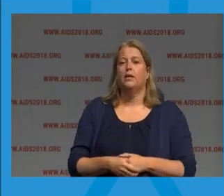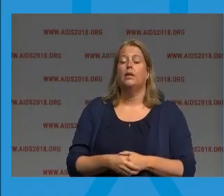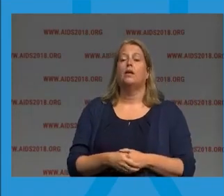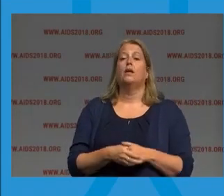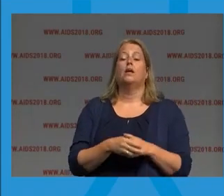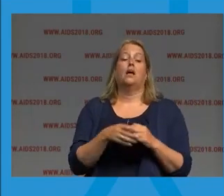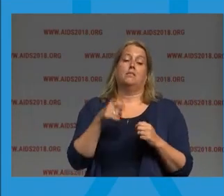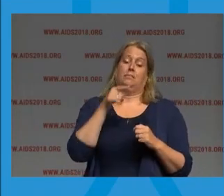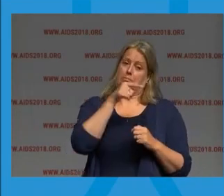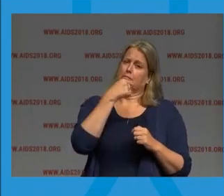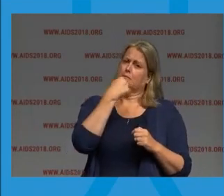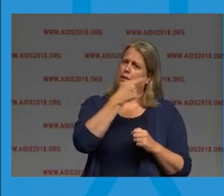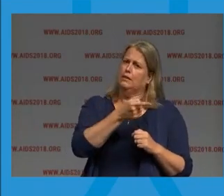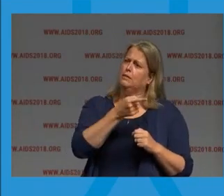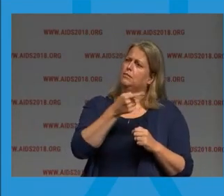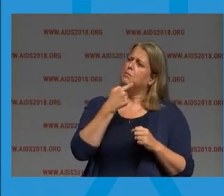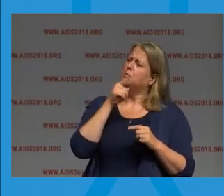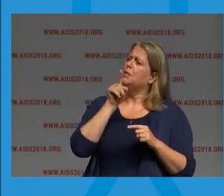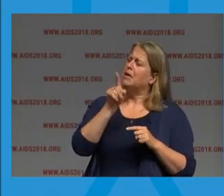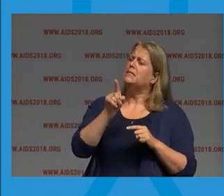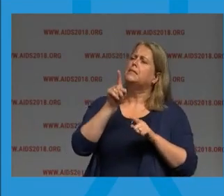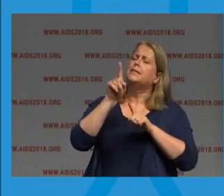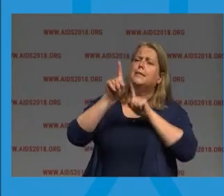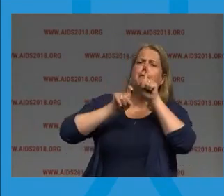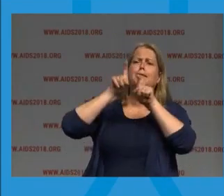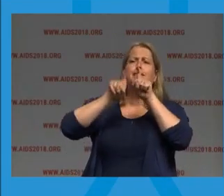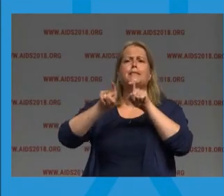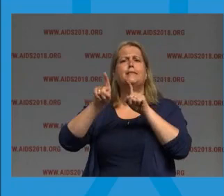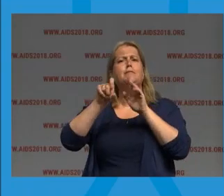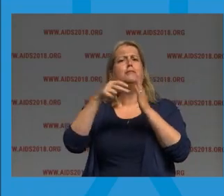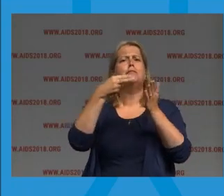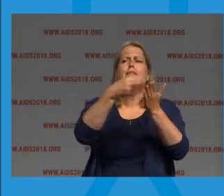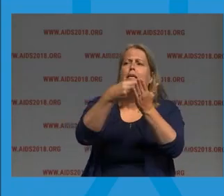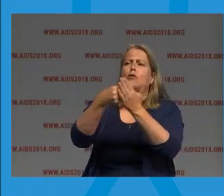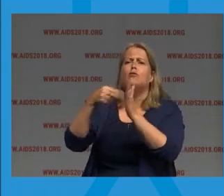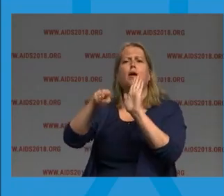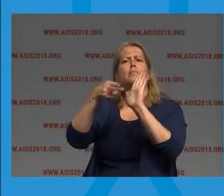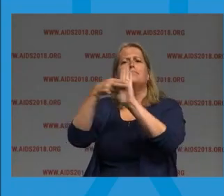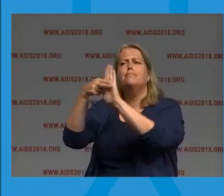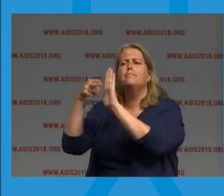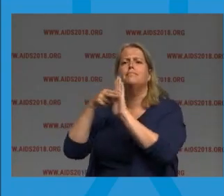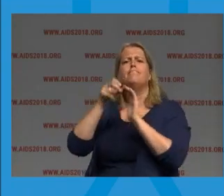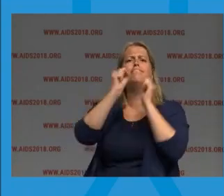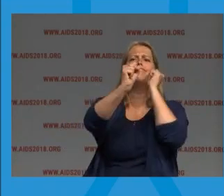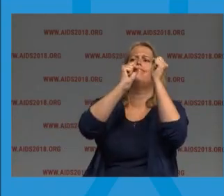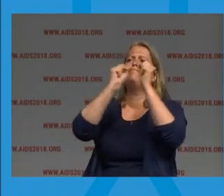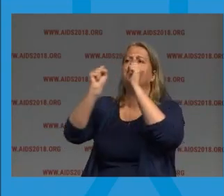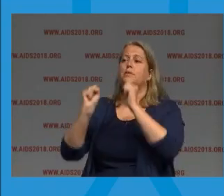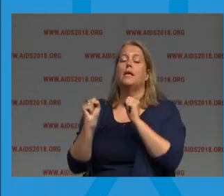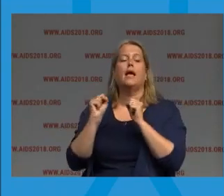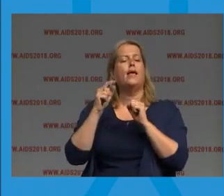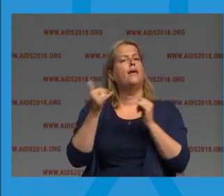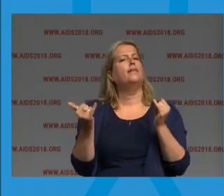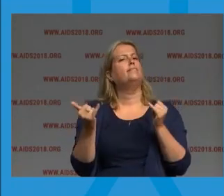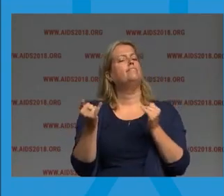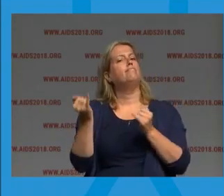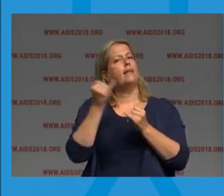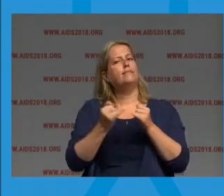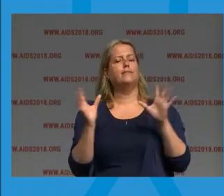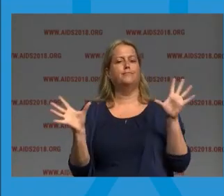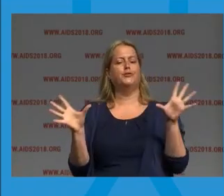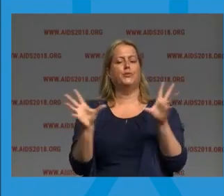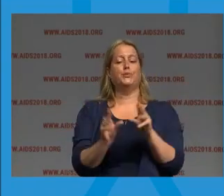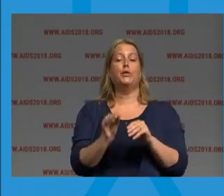She challenged us with questions about stereotypes, and then at the end she brought it all together with her